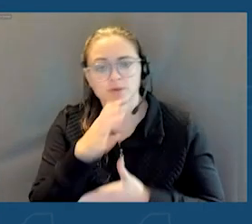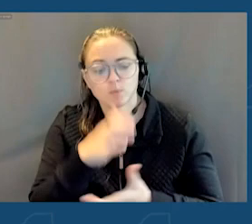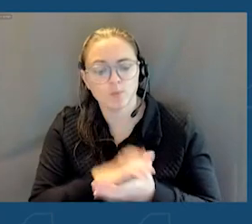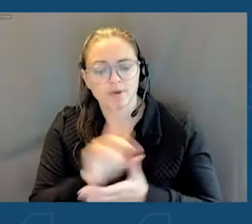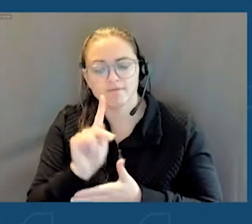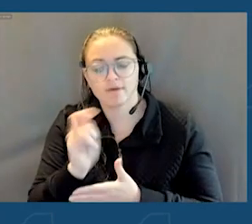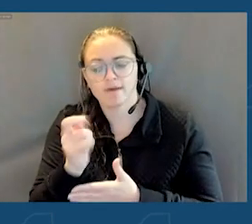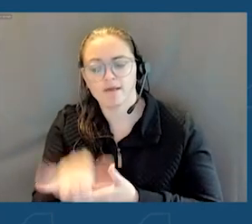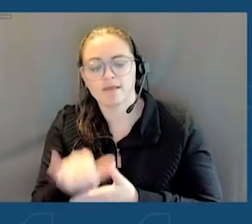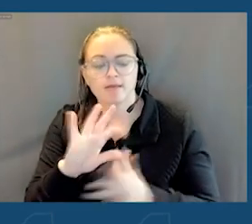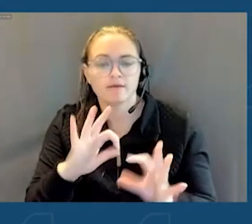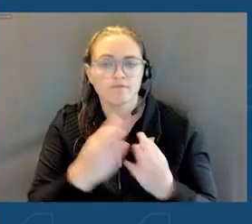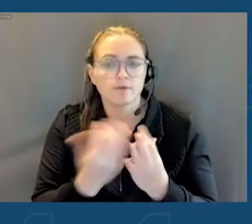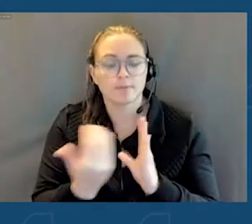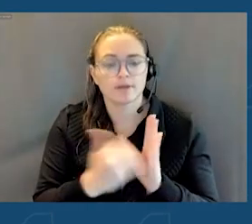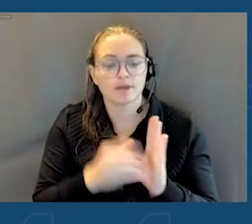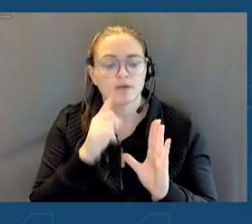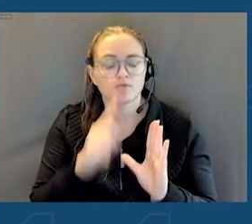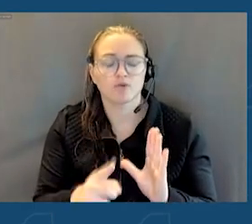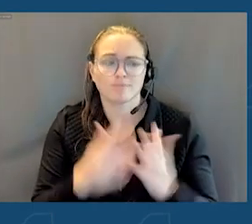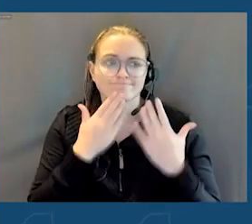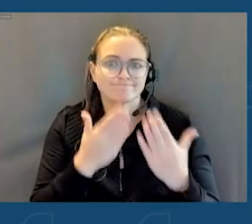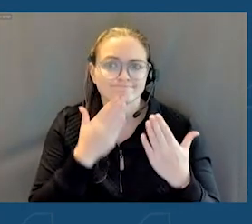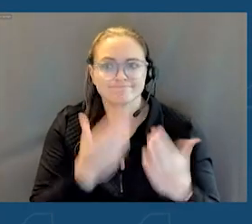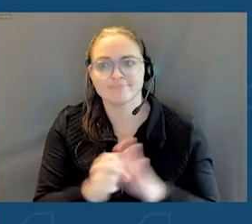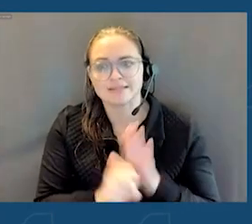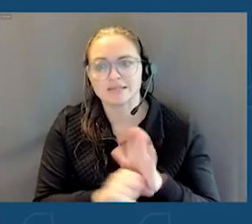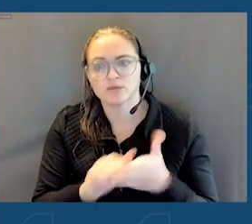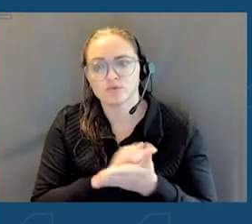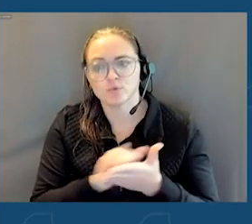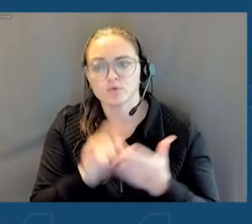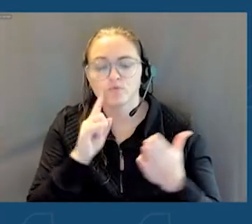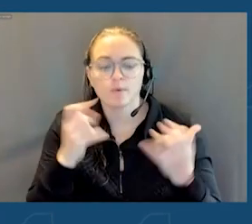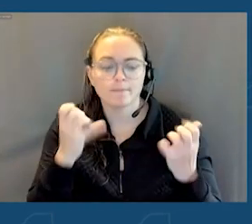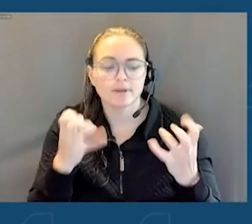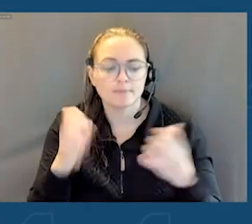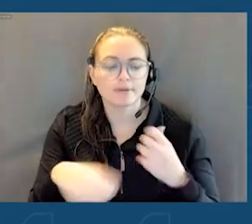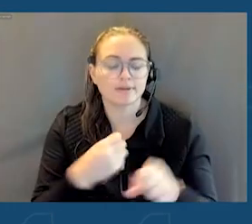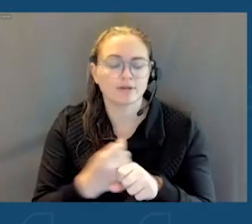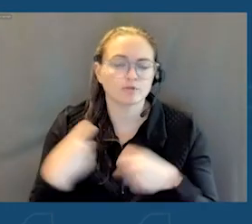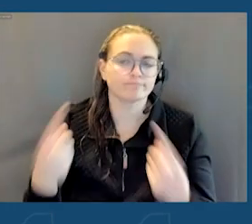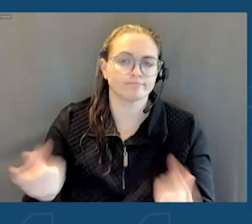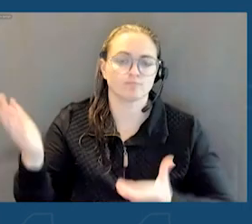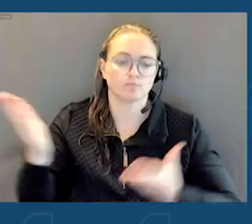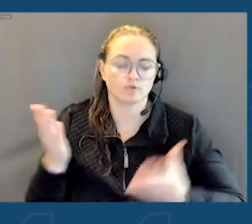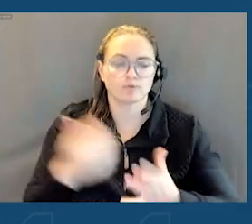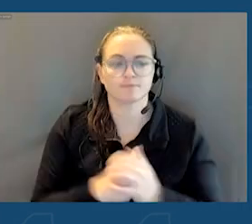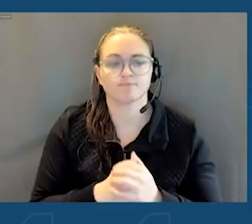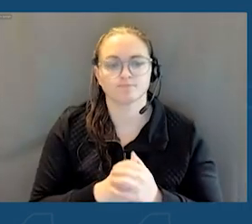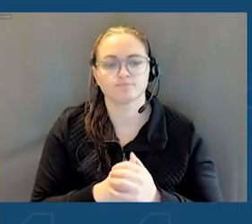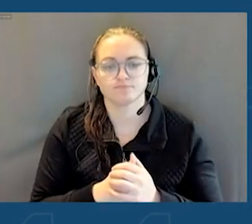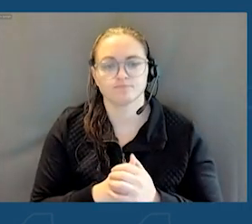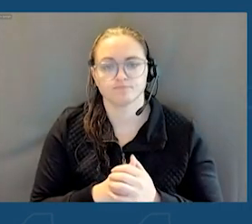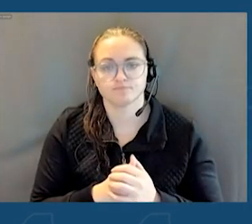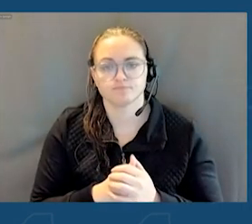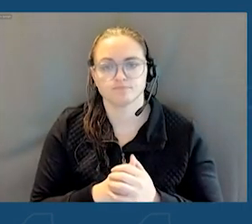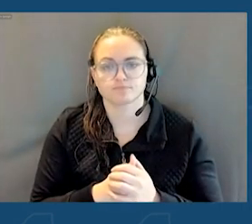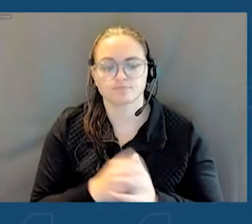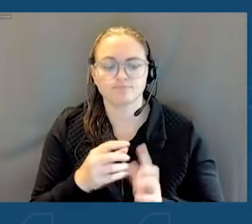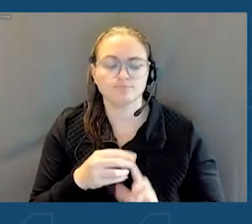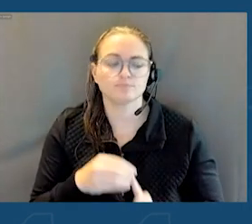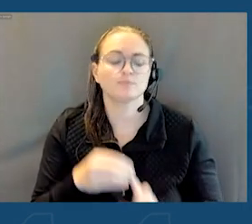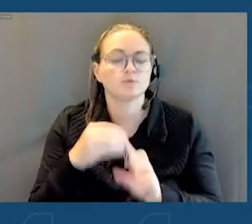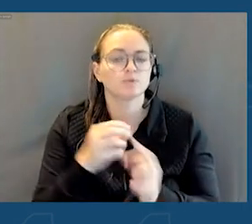family, and again, from a grateful state of New York for his many, many, many years of service, we say special love to